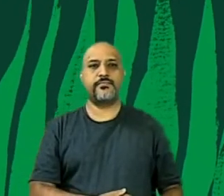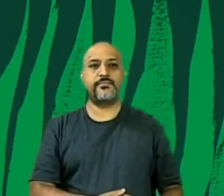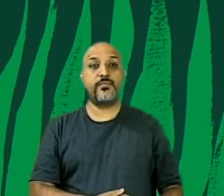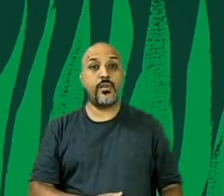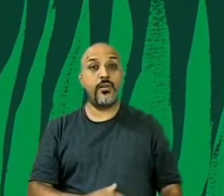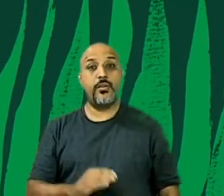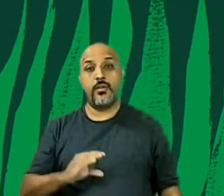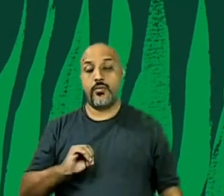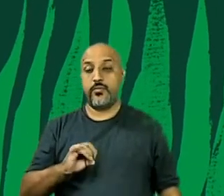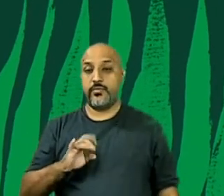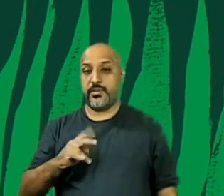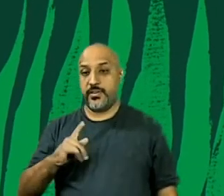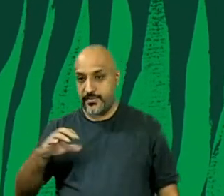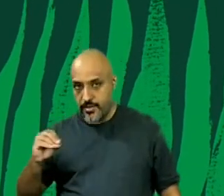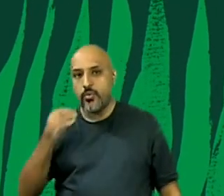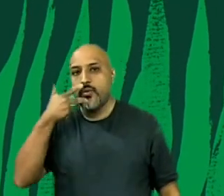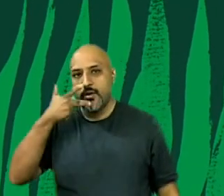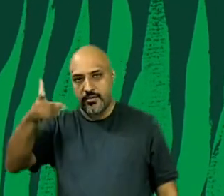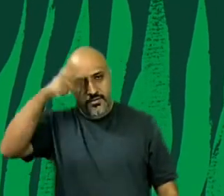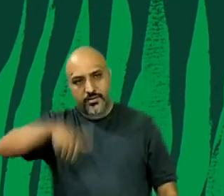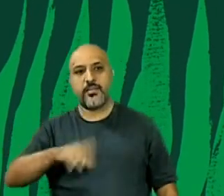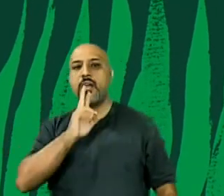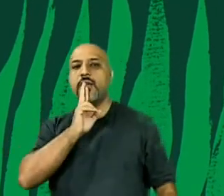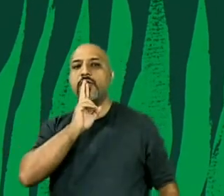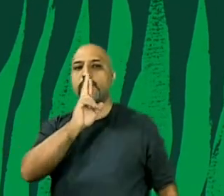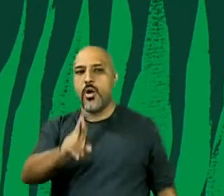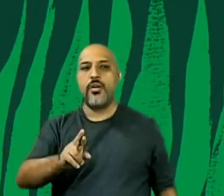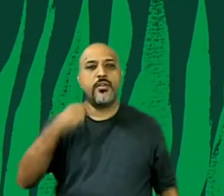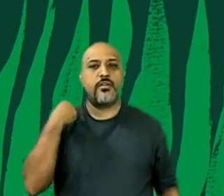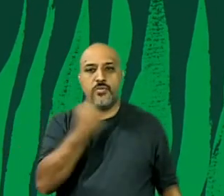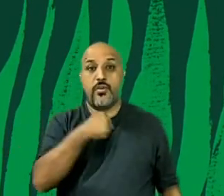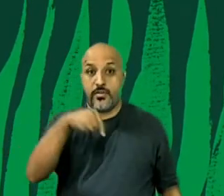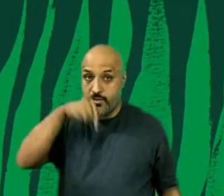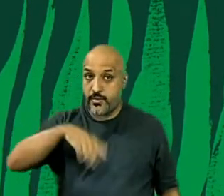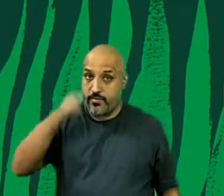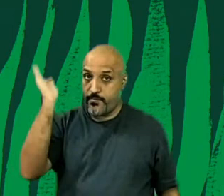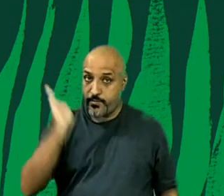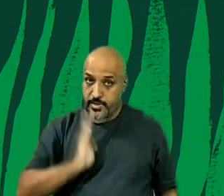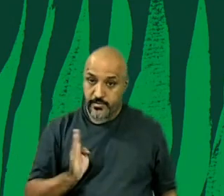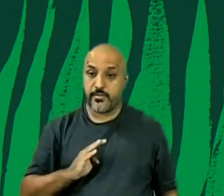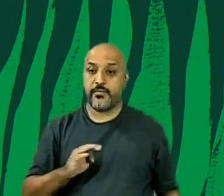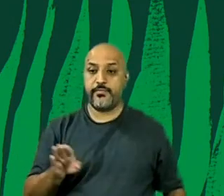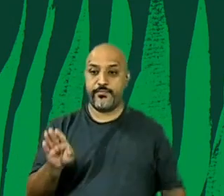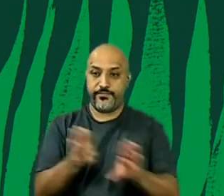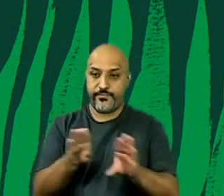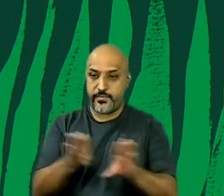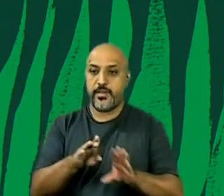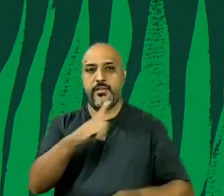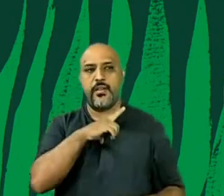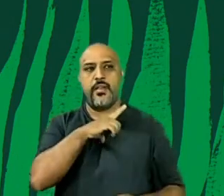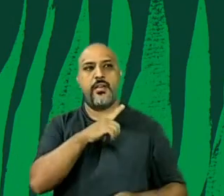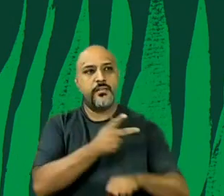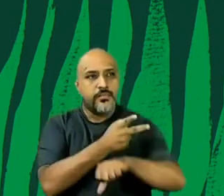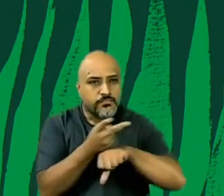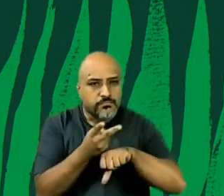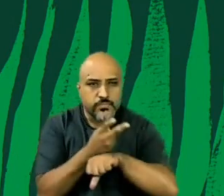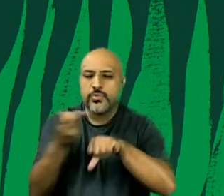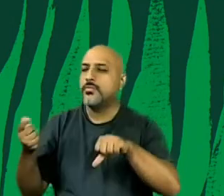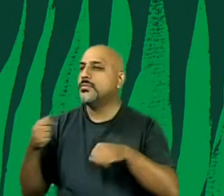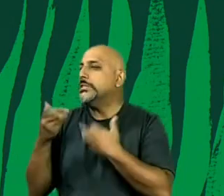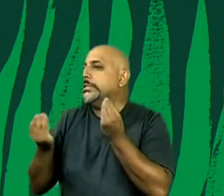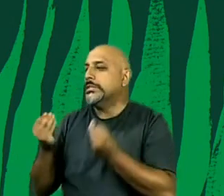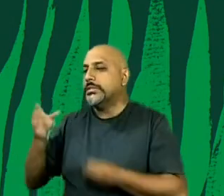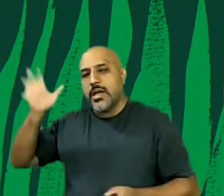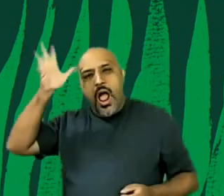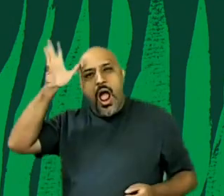Conceição, dear, reacting to the answer by Alice Walker, we in Brazil also have this search